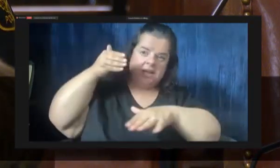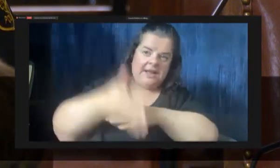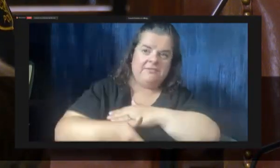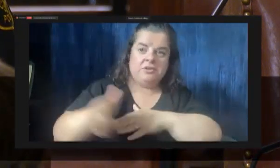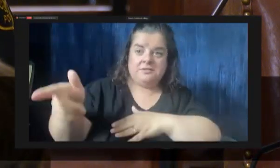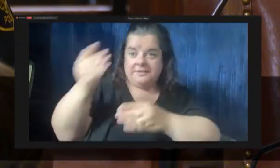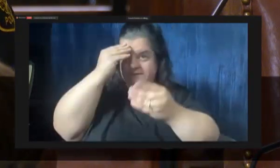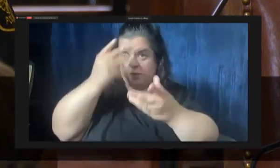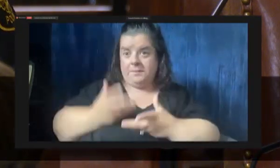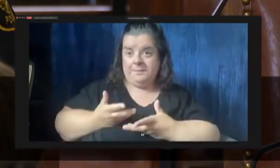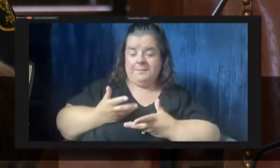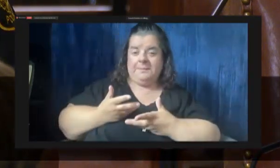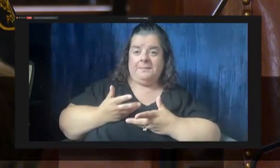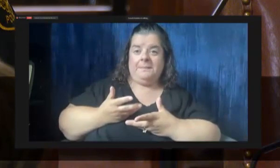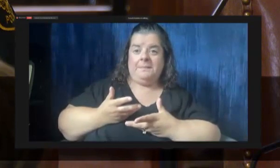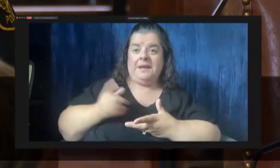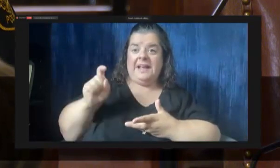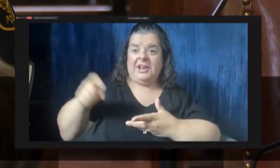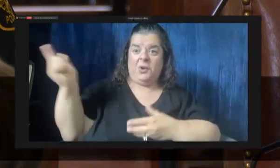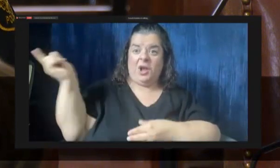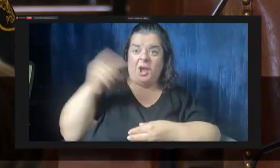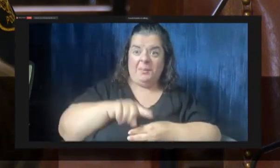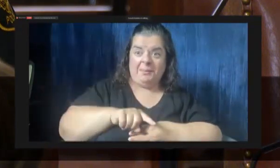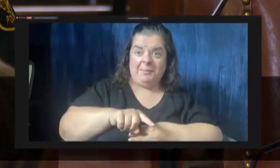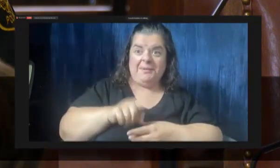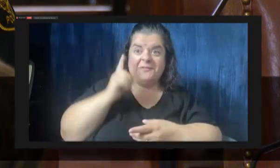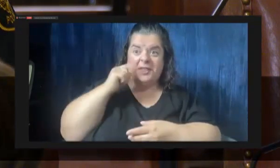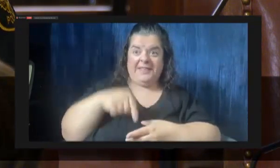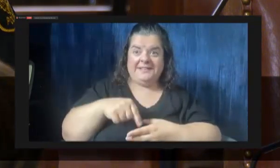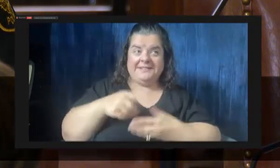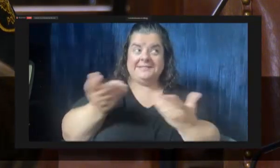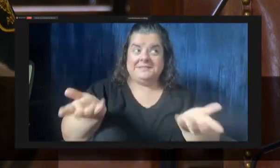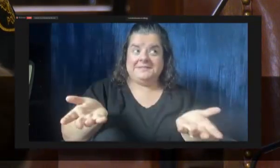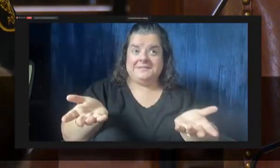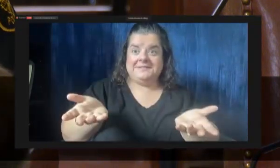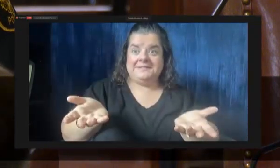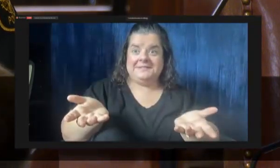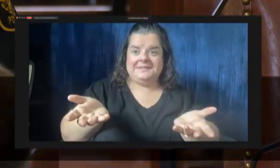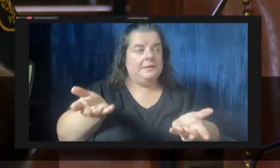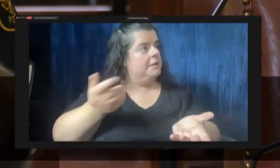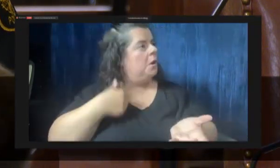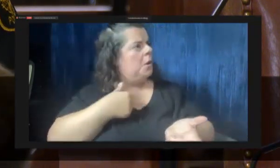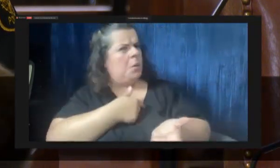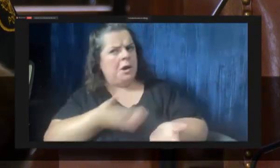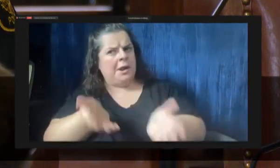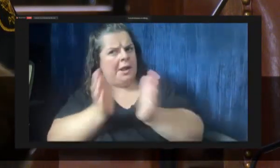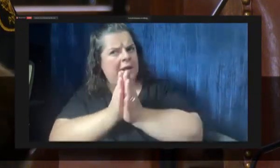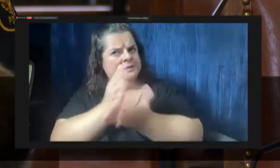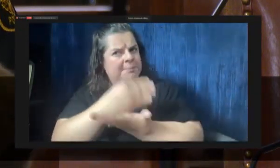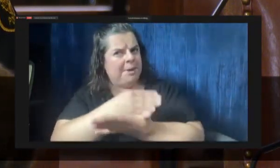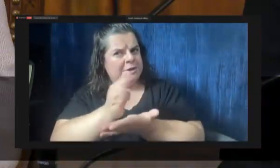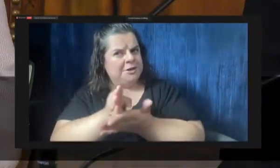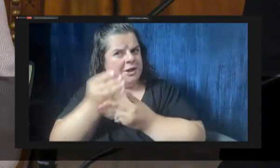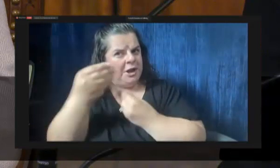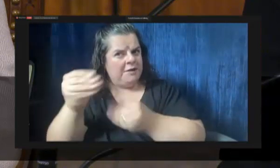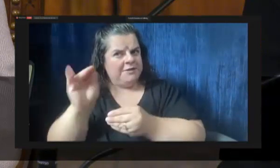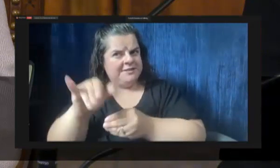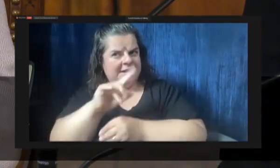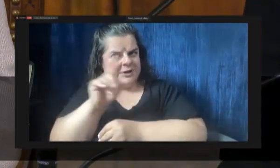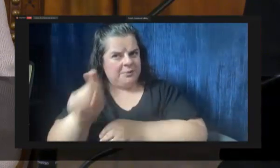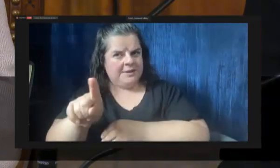that I had to come down here for this. All right. Well, we'll ask the budget office that question. I can just speak to it.